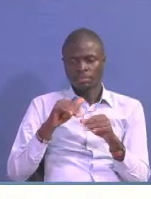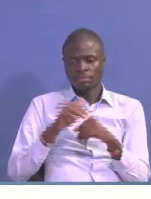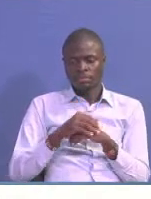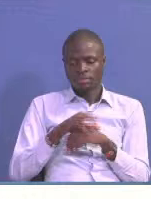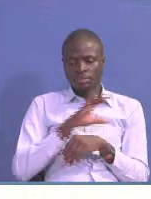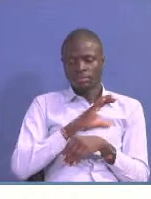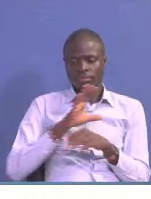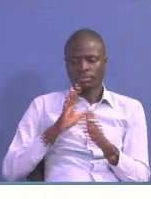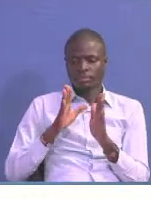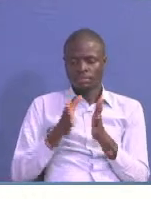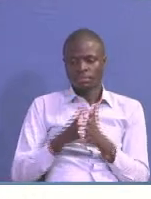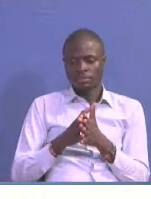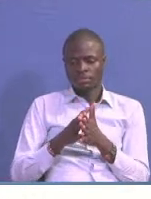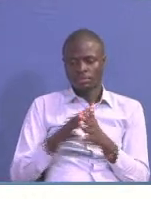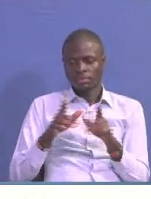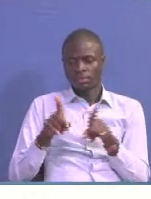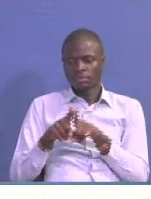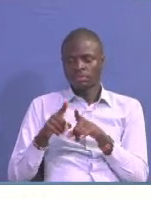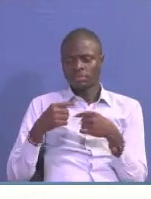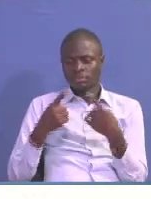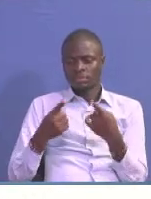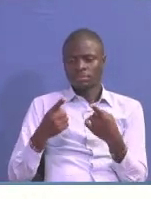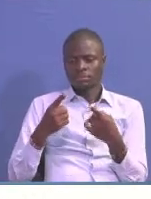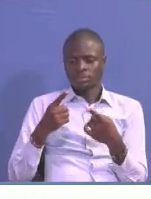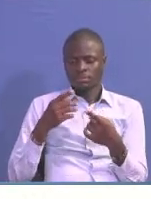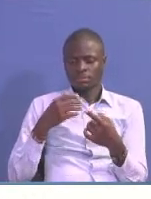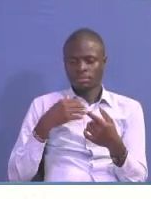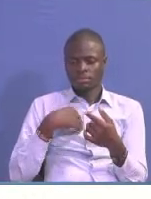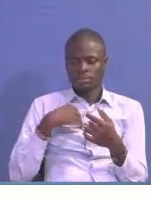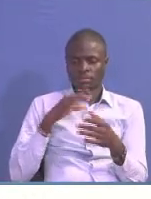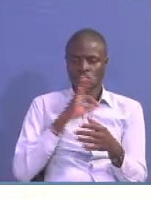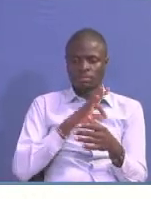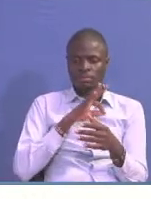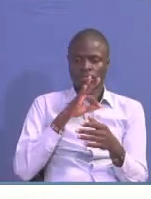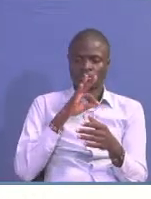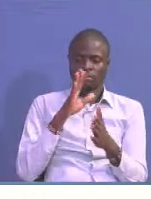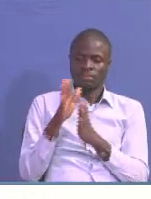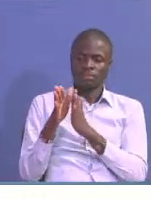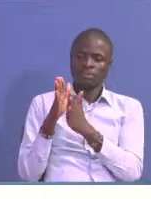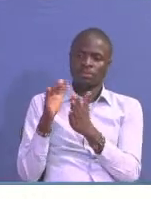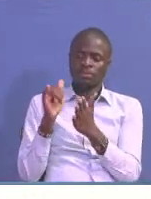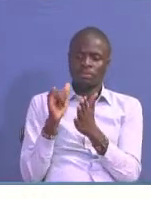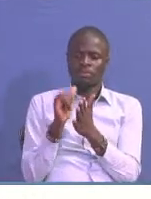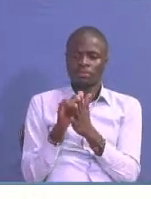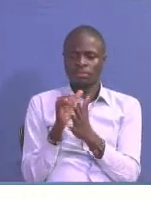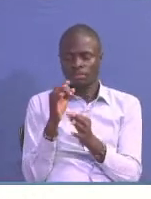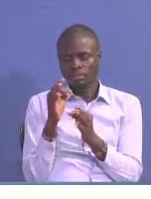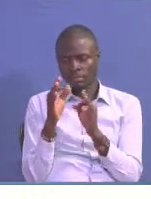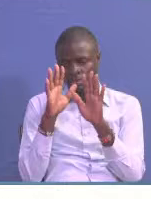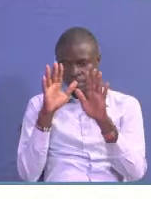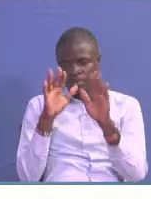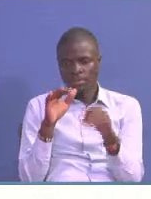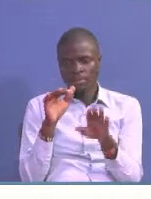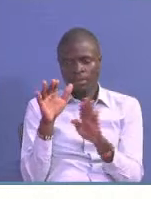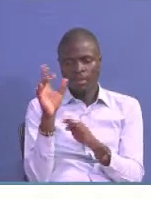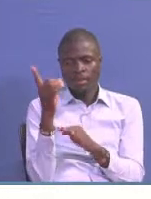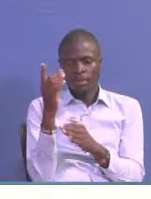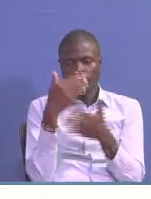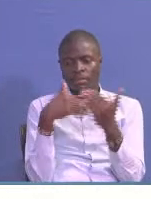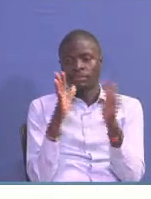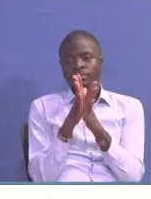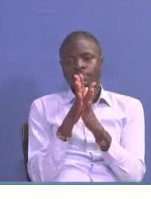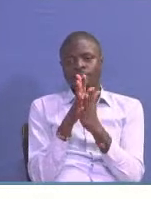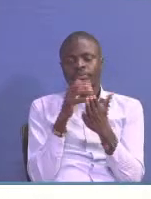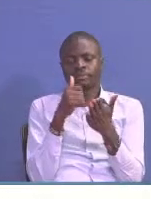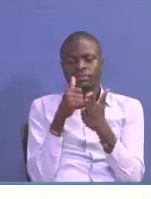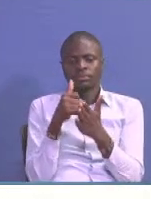Dr. Francis Muthaura has also highlighted on having an investment plan and said that it is important for every university, Kenyatta